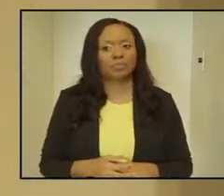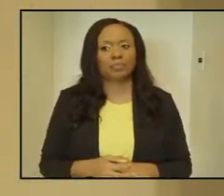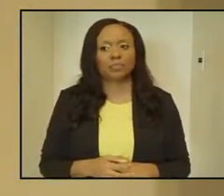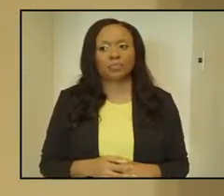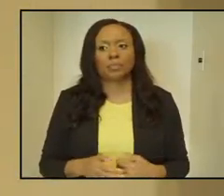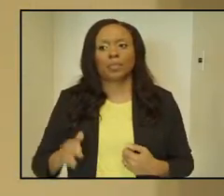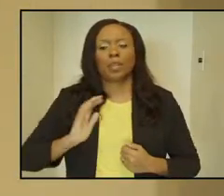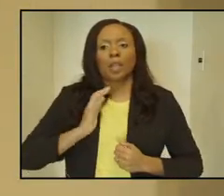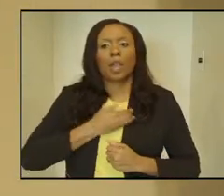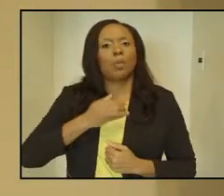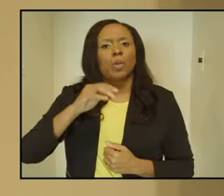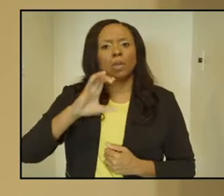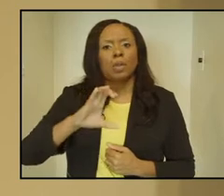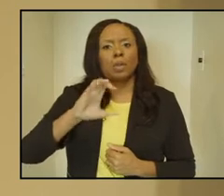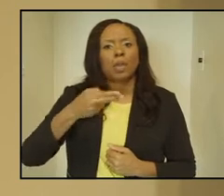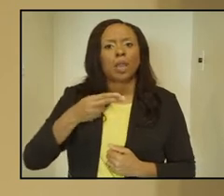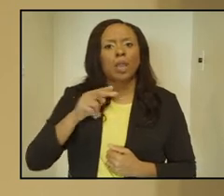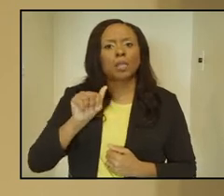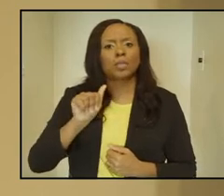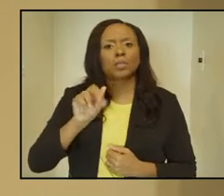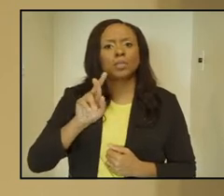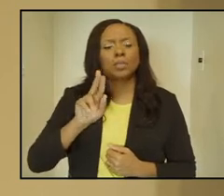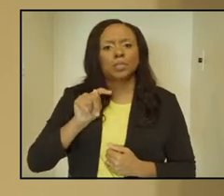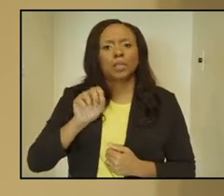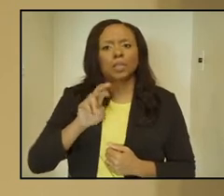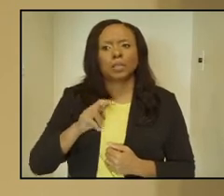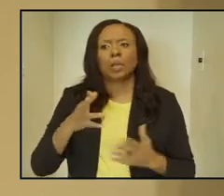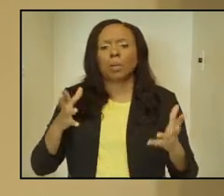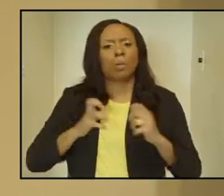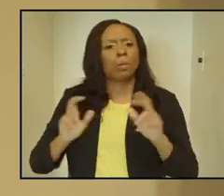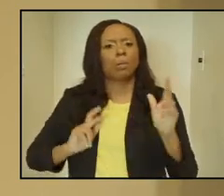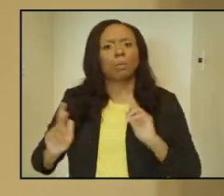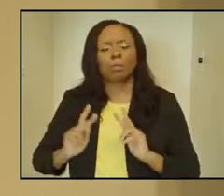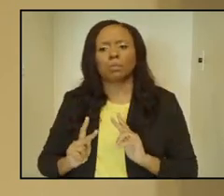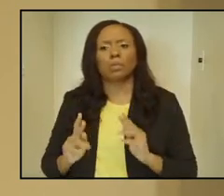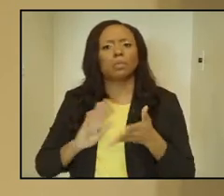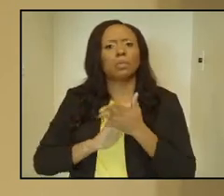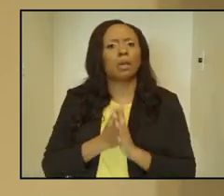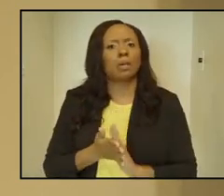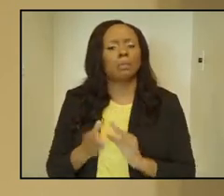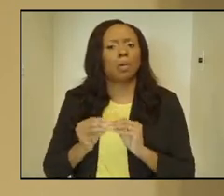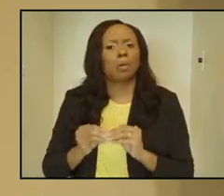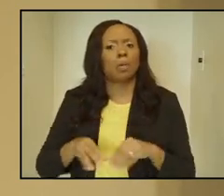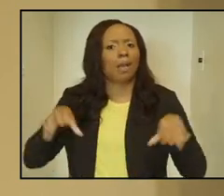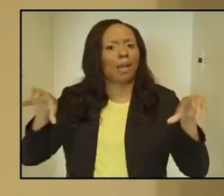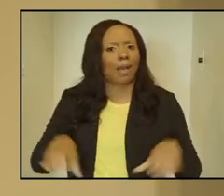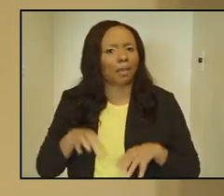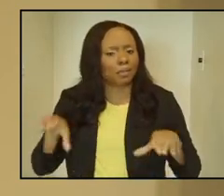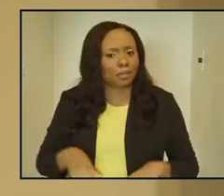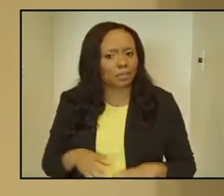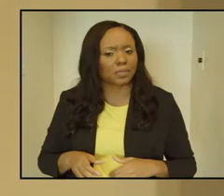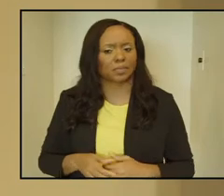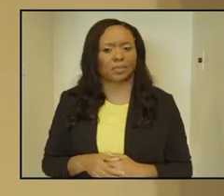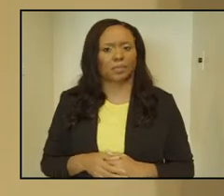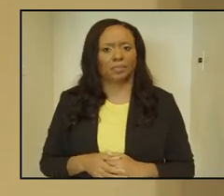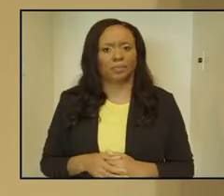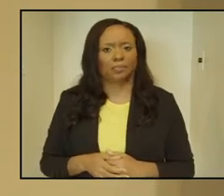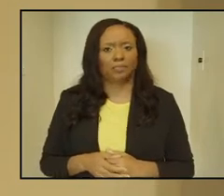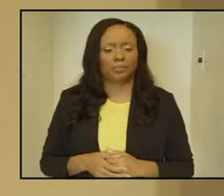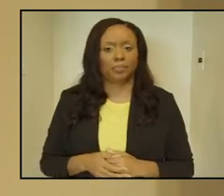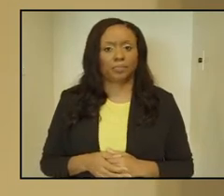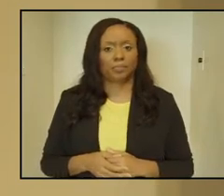is asking the citizens to be active now in their citizenship. And therefore, between active